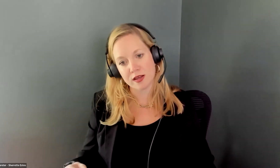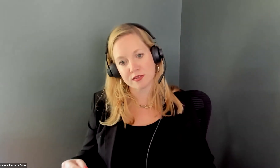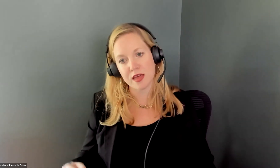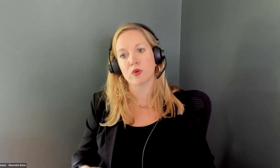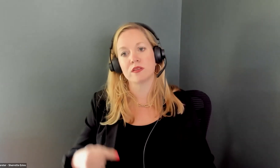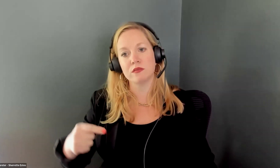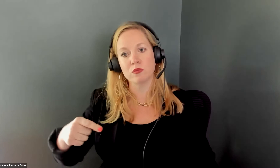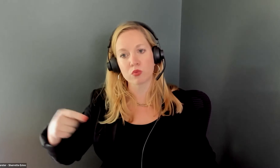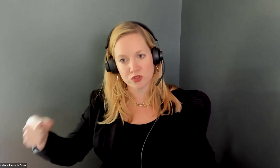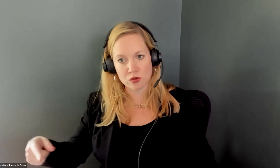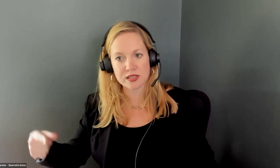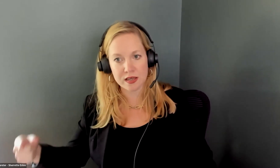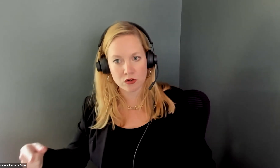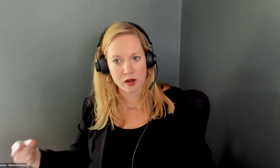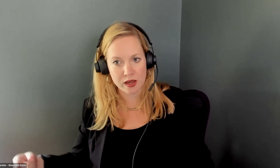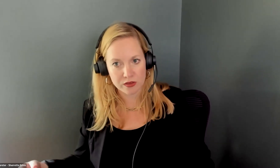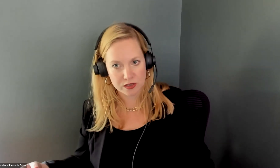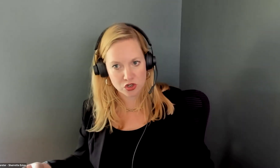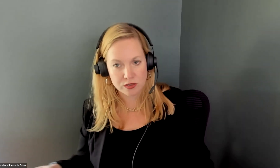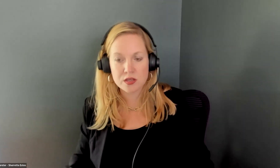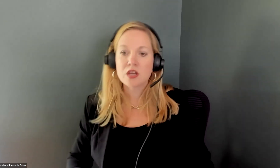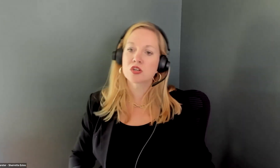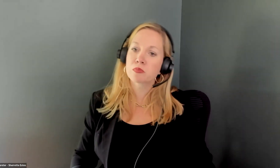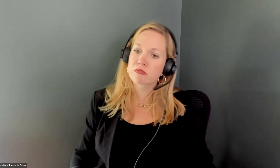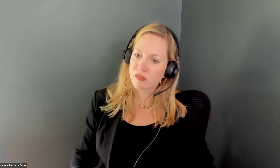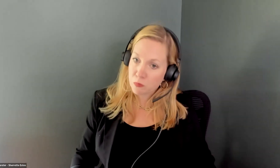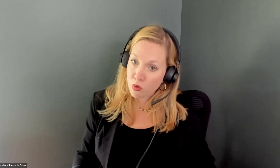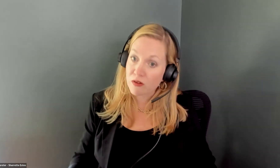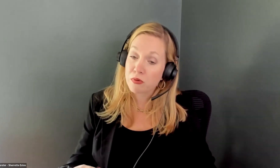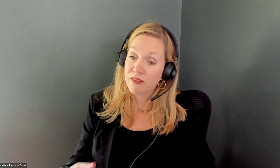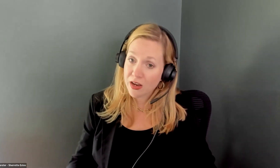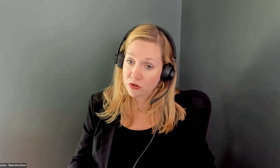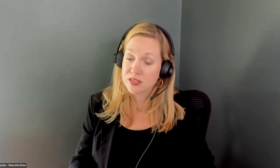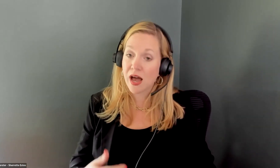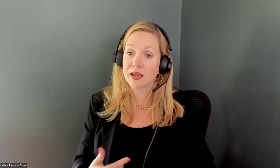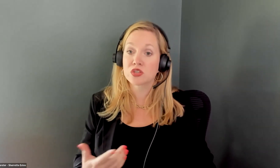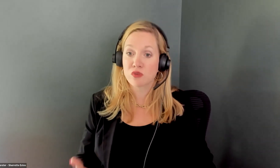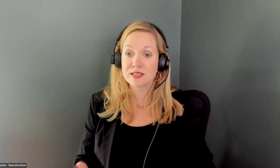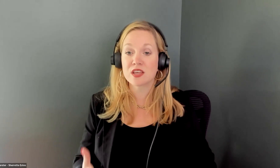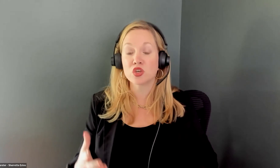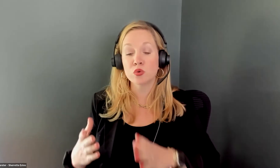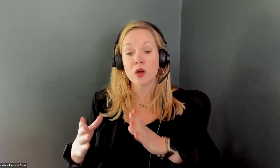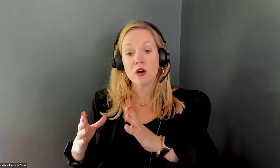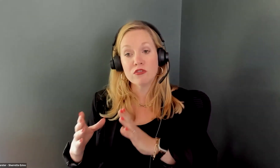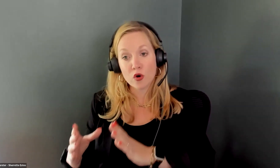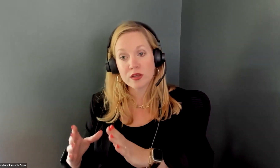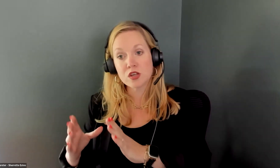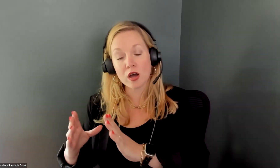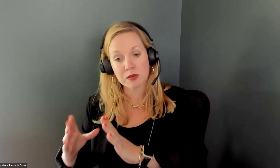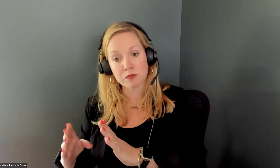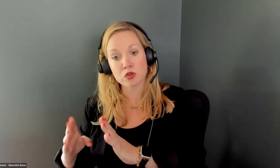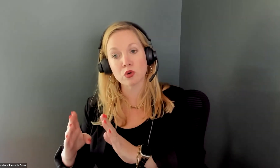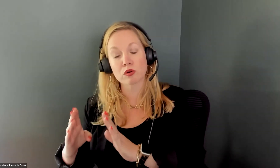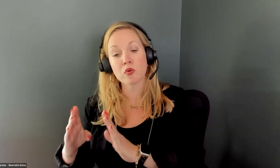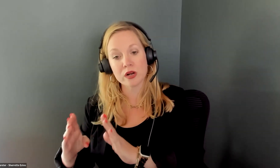of stress that would result in chronic health conditions. So for providers, I stress that you focus